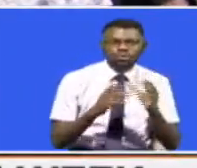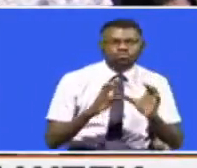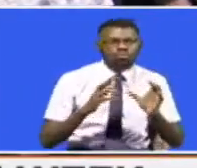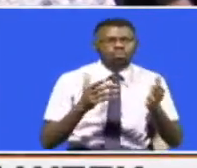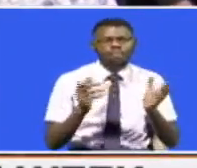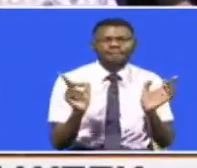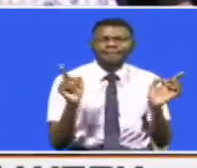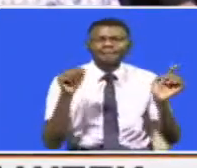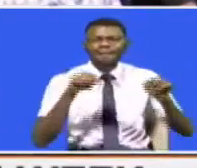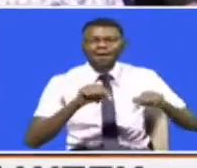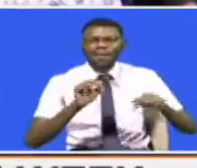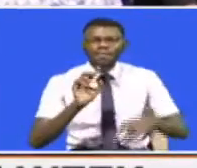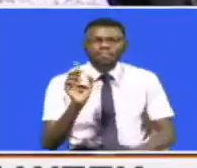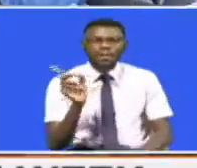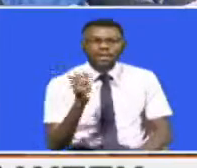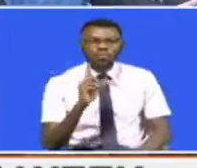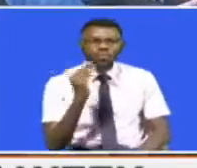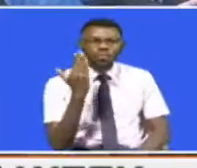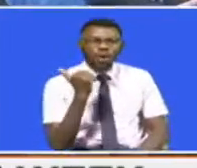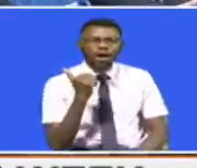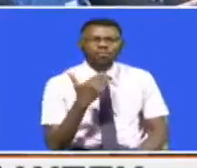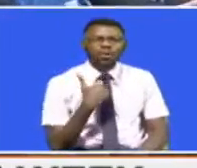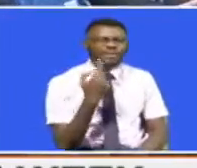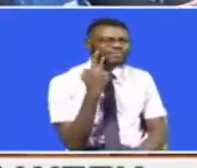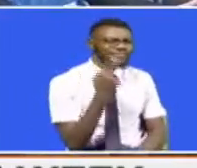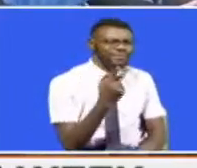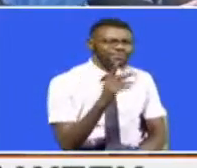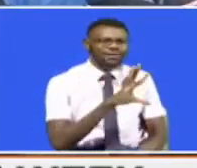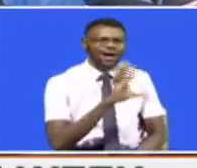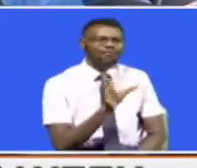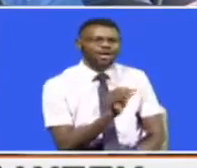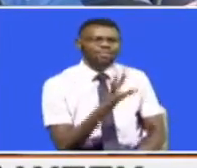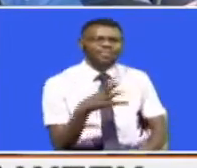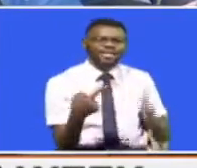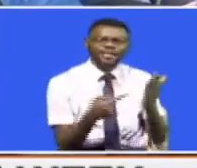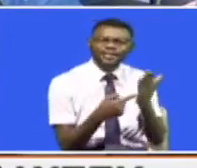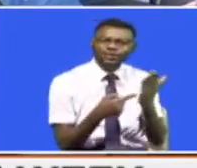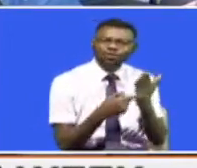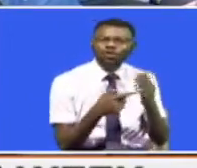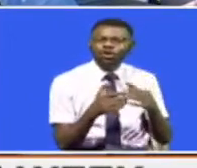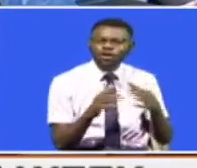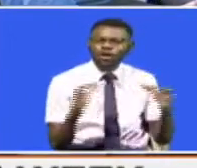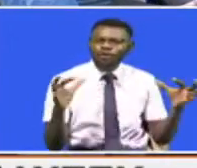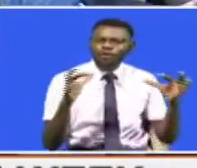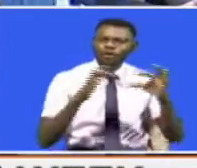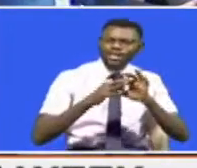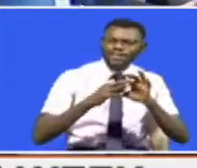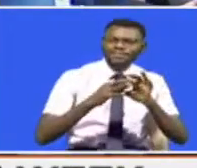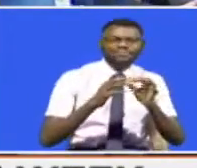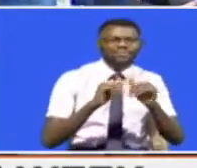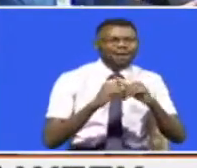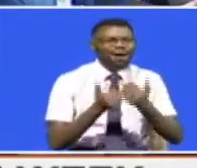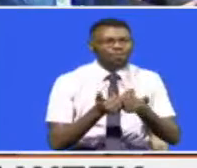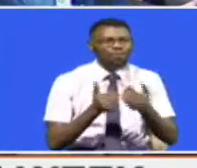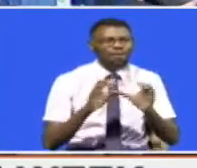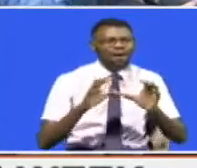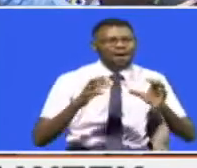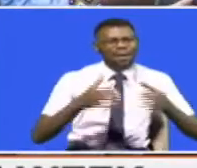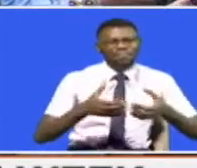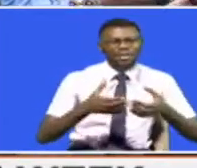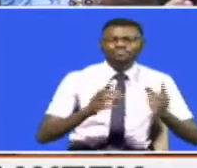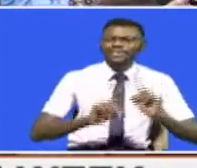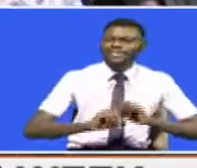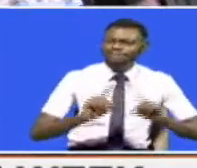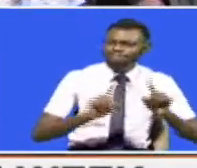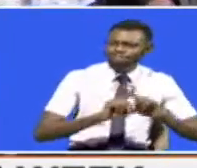Nairobi to explore the vast potential of Africa's digital infrastructure and connectivity landscape. Companies such as Liquid Telecom already